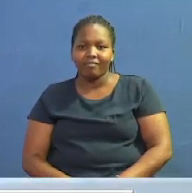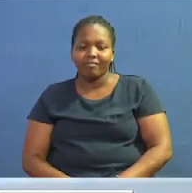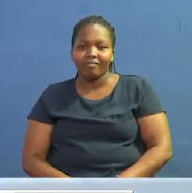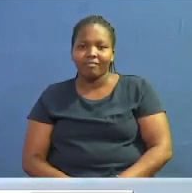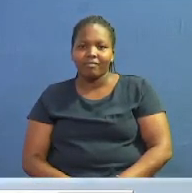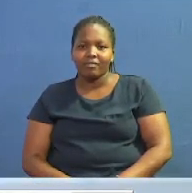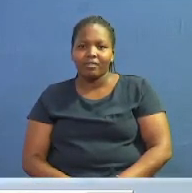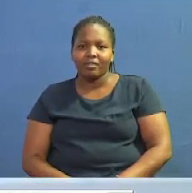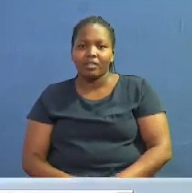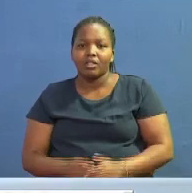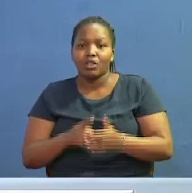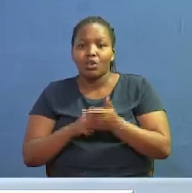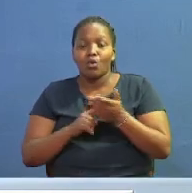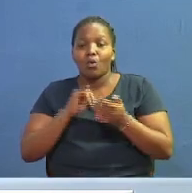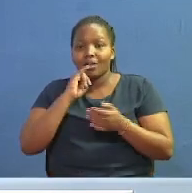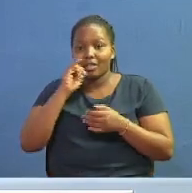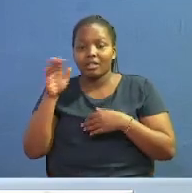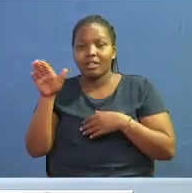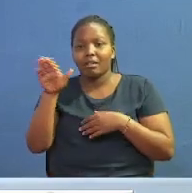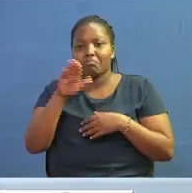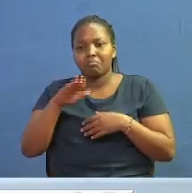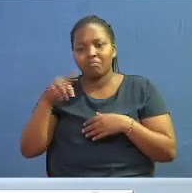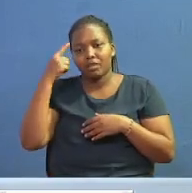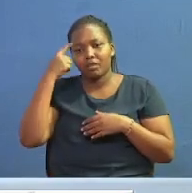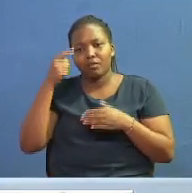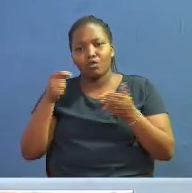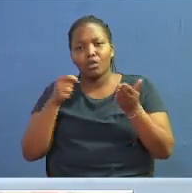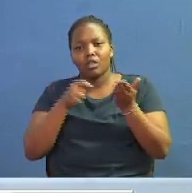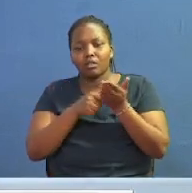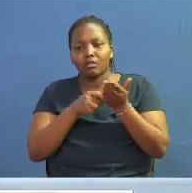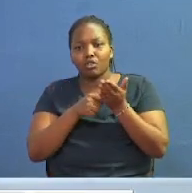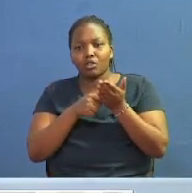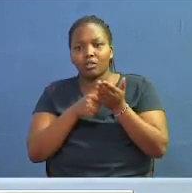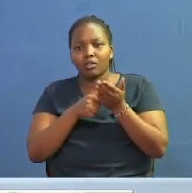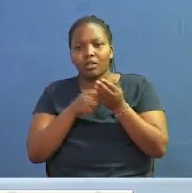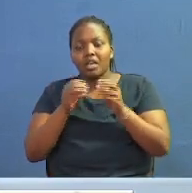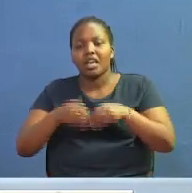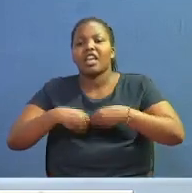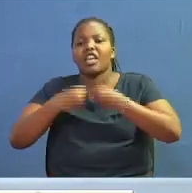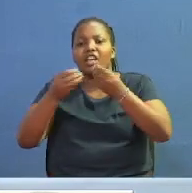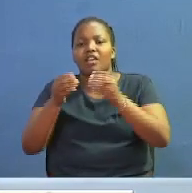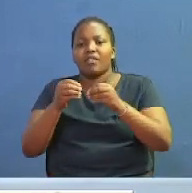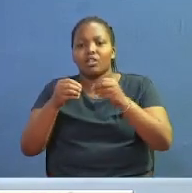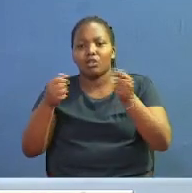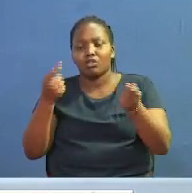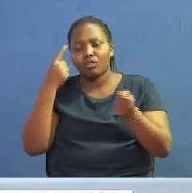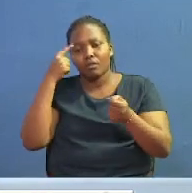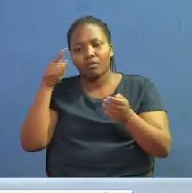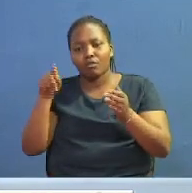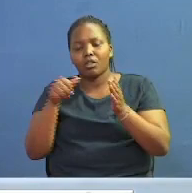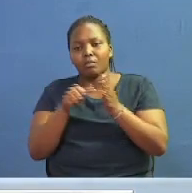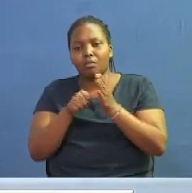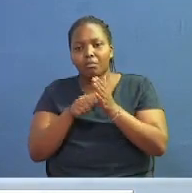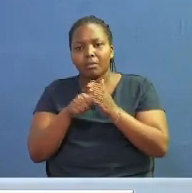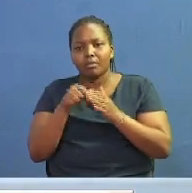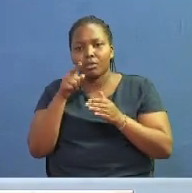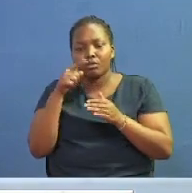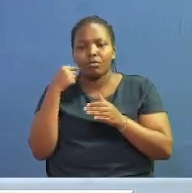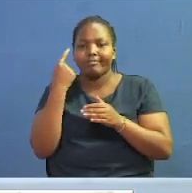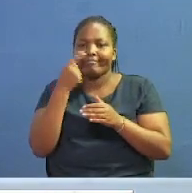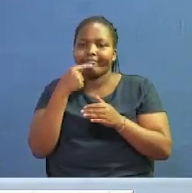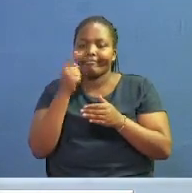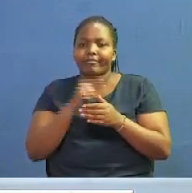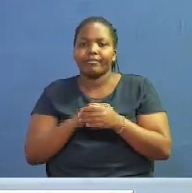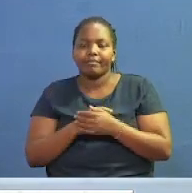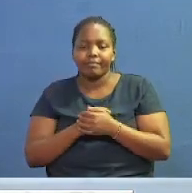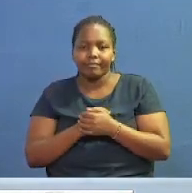the question, what is the place of technology and innovation in providing solutions for the problems you just highlighted some, first by